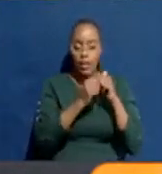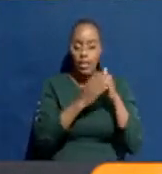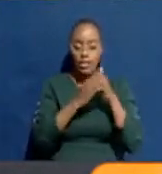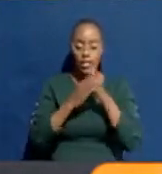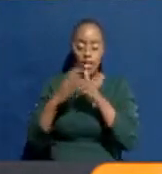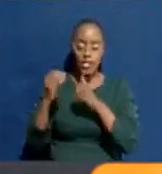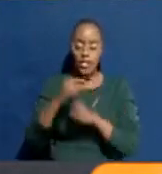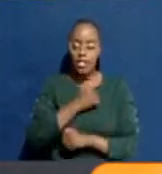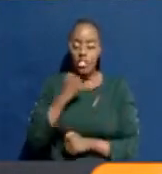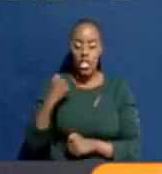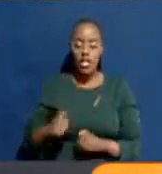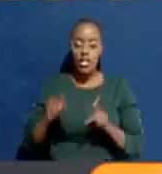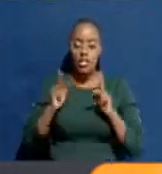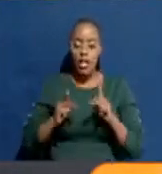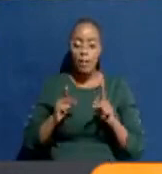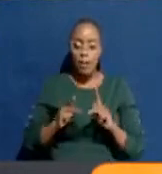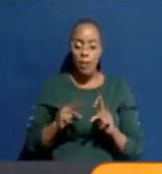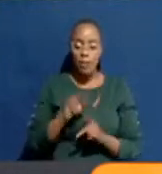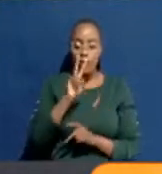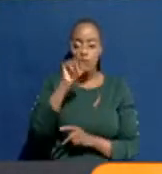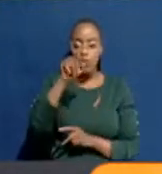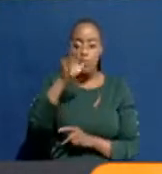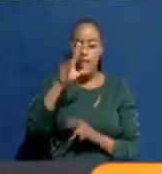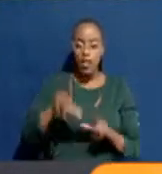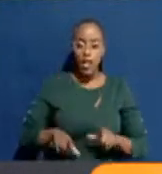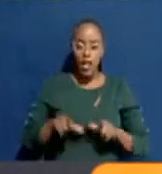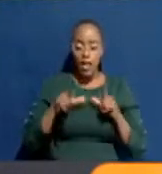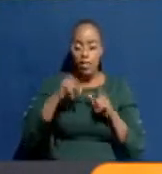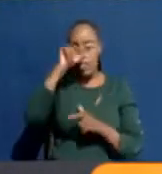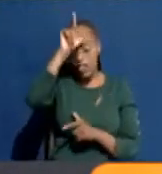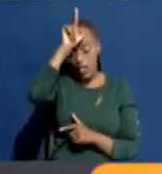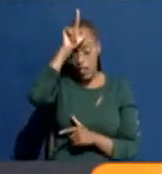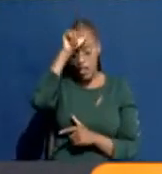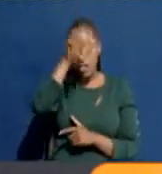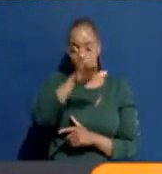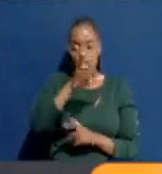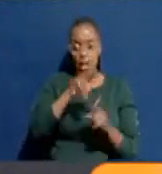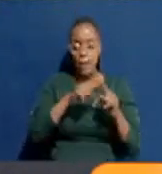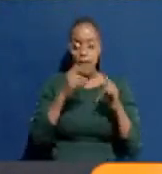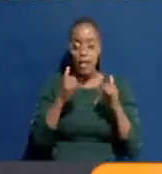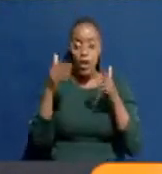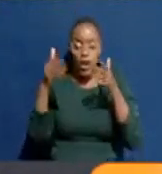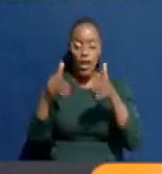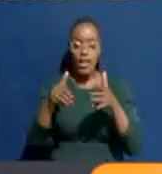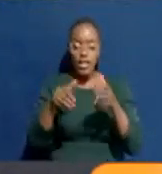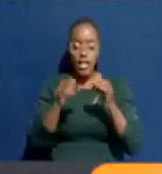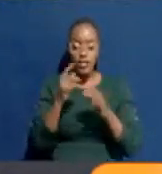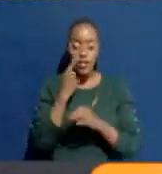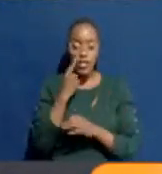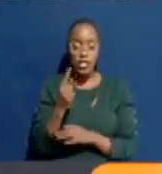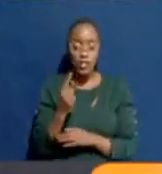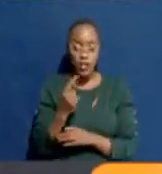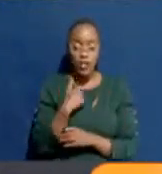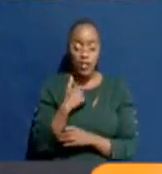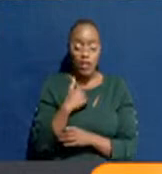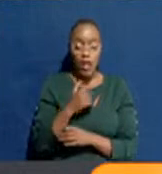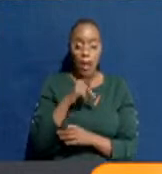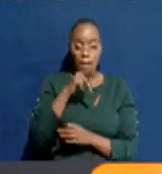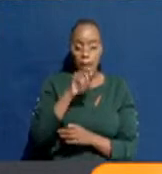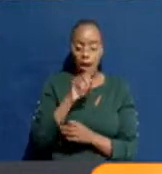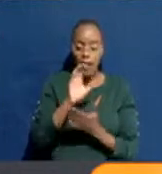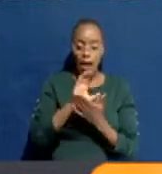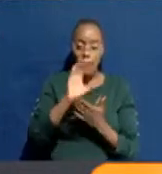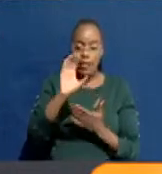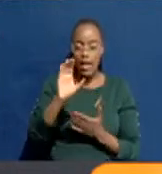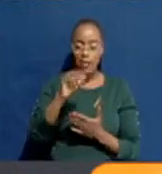Chinese people, two-thirds of them were living in rural areas. But currently, and if you look at their per capita income, their per